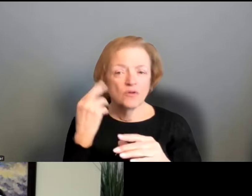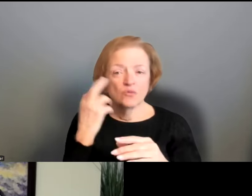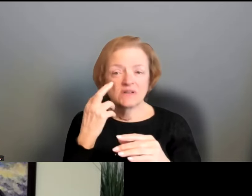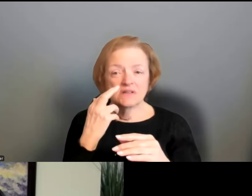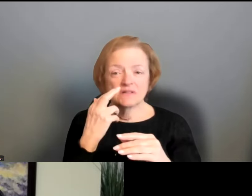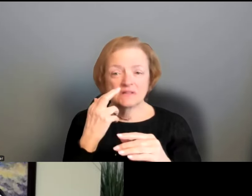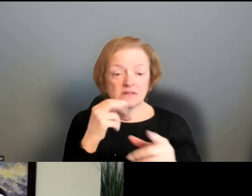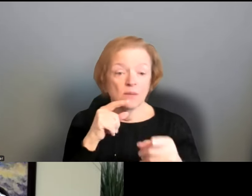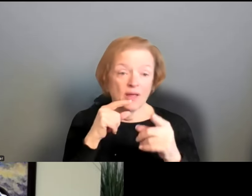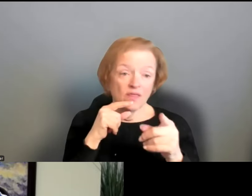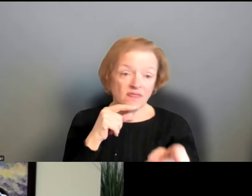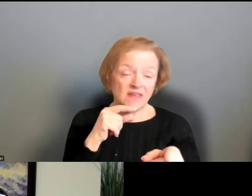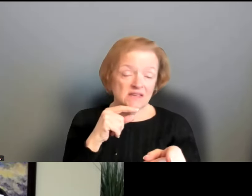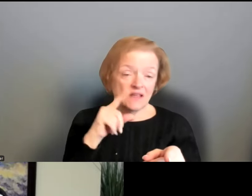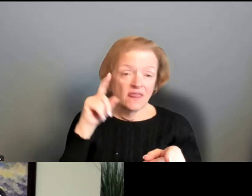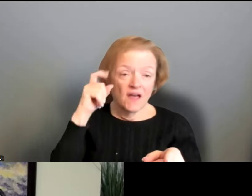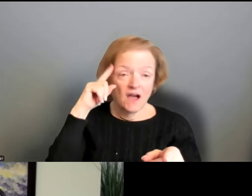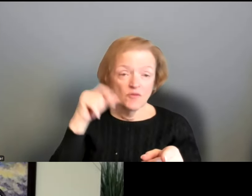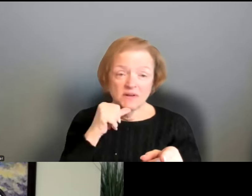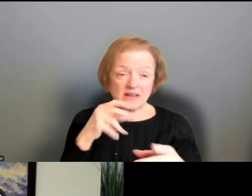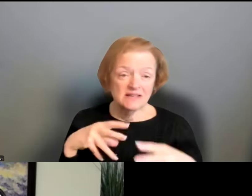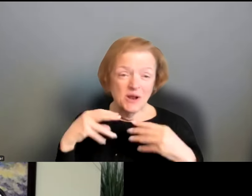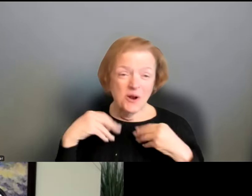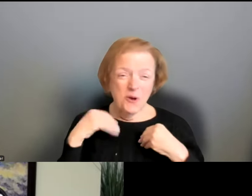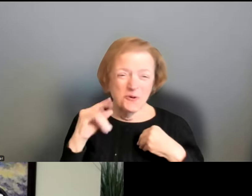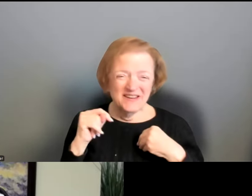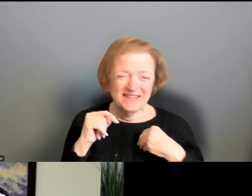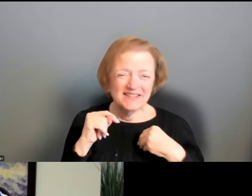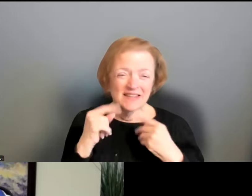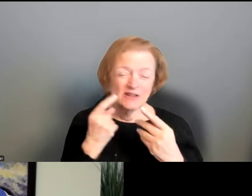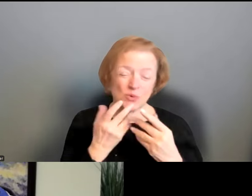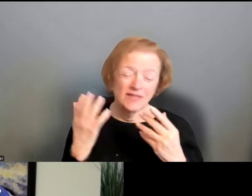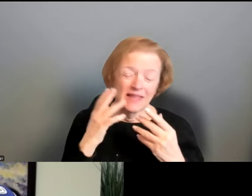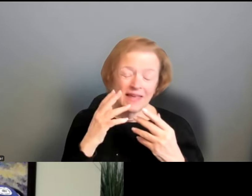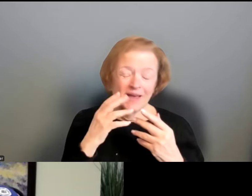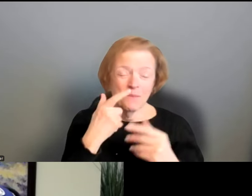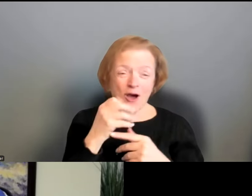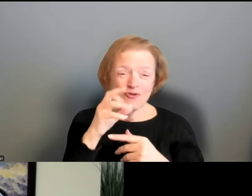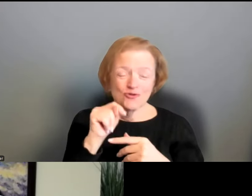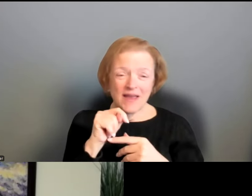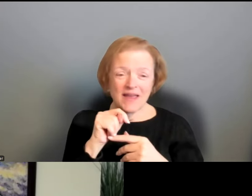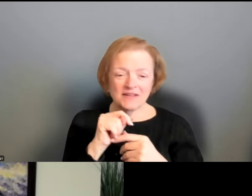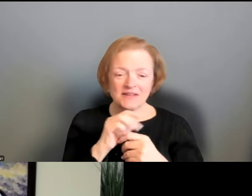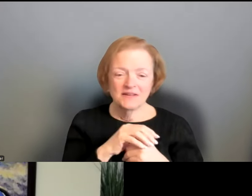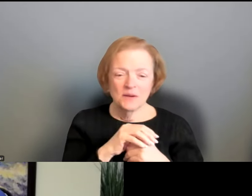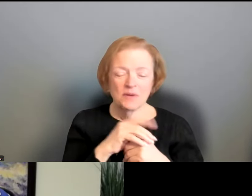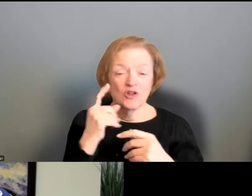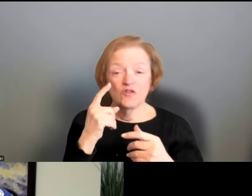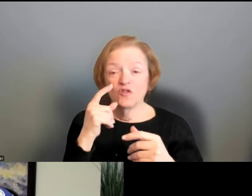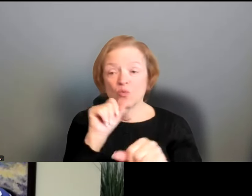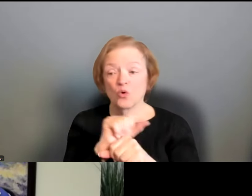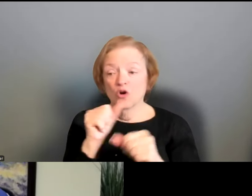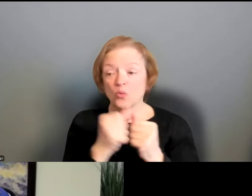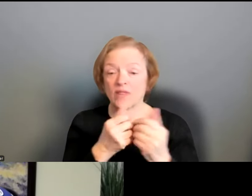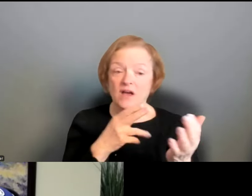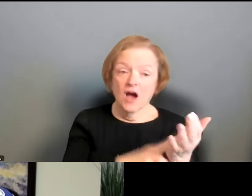know, that's one thing about grant funded things. I don't know if there's anybody from ODEP. ODEP has always done things under contract where